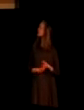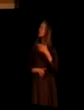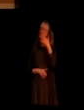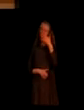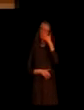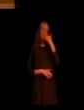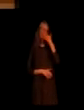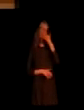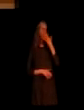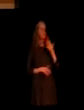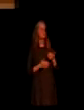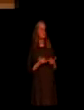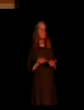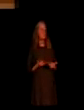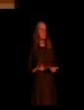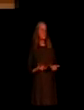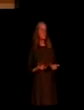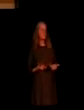right about